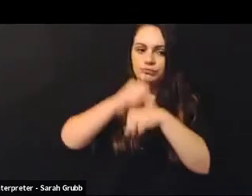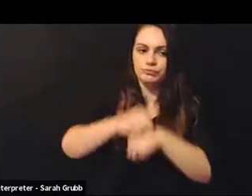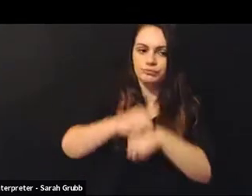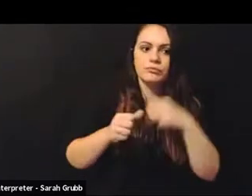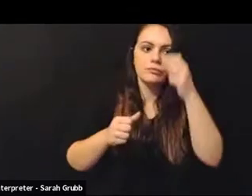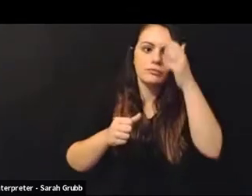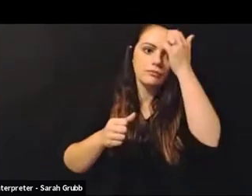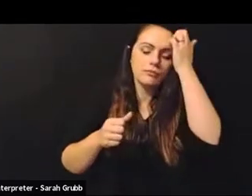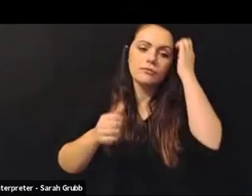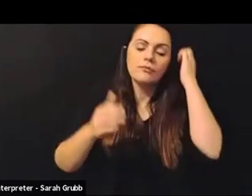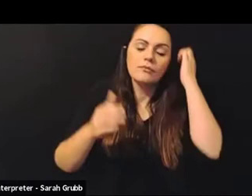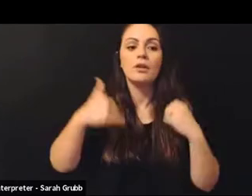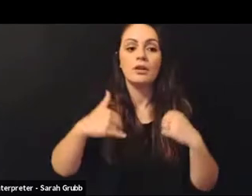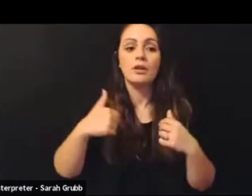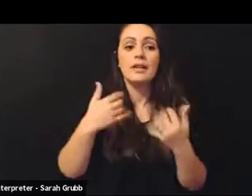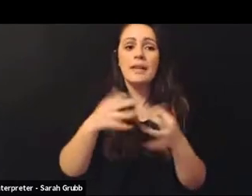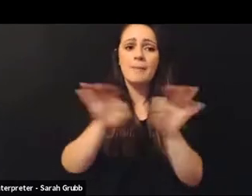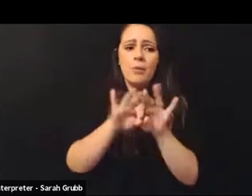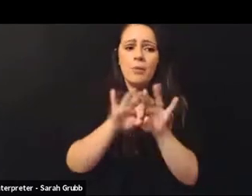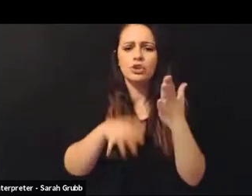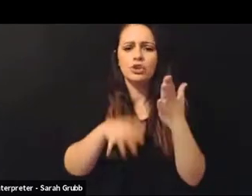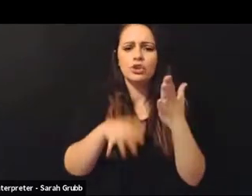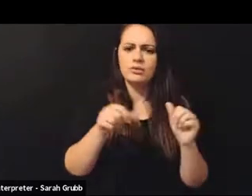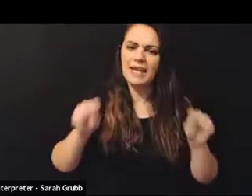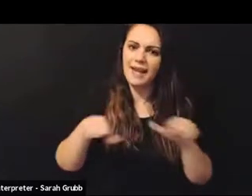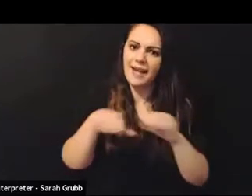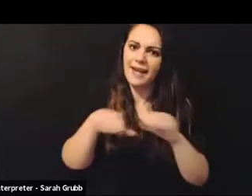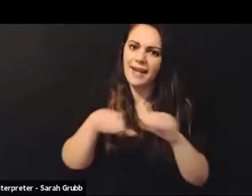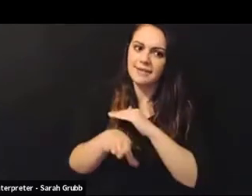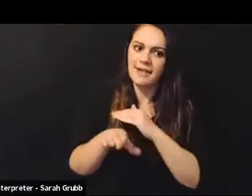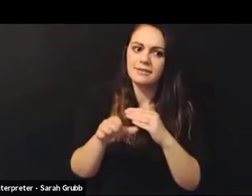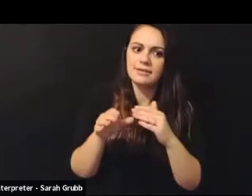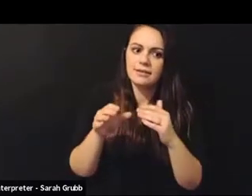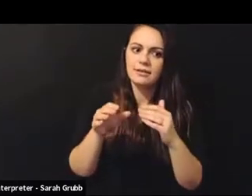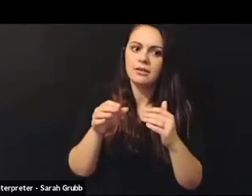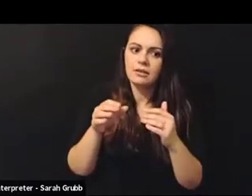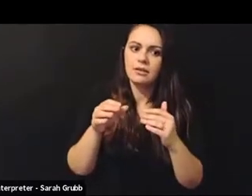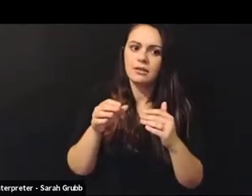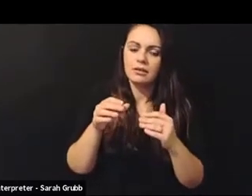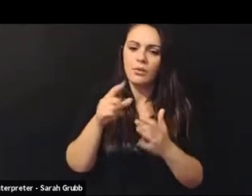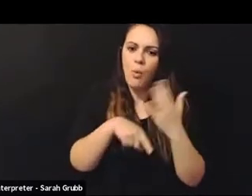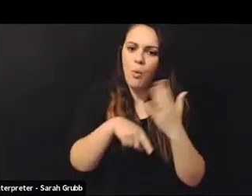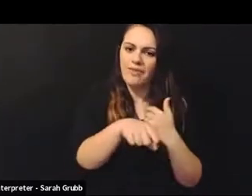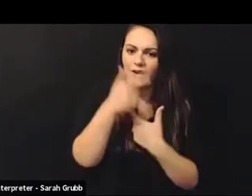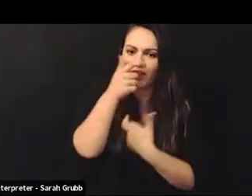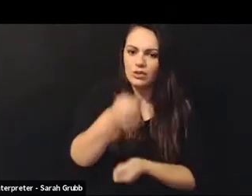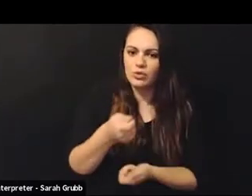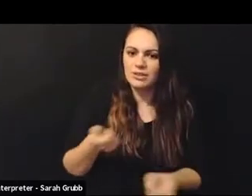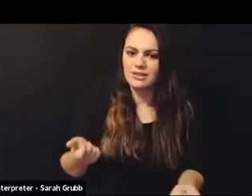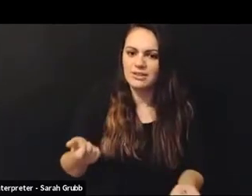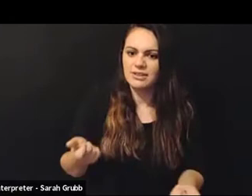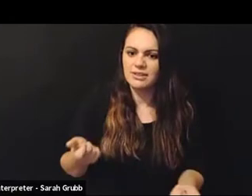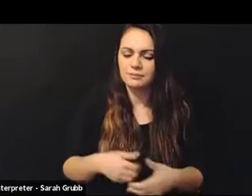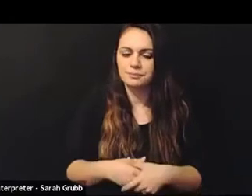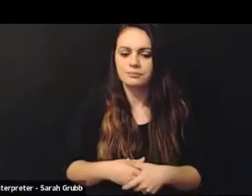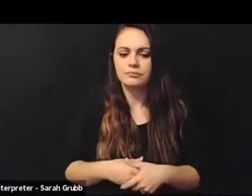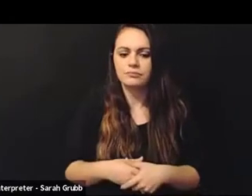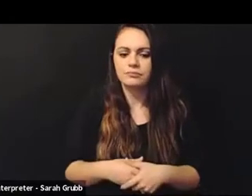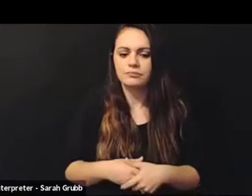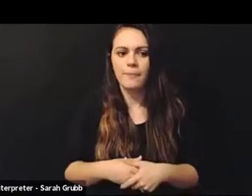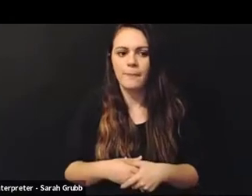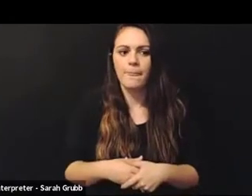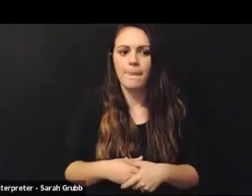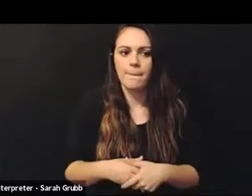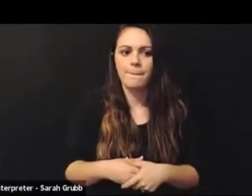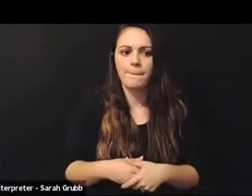again, we're building independence, building choice and self-determination, that we want to use intriguing routines